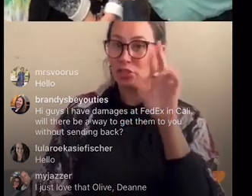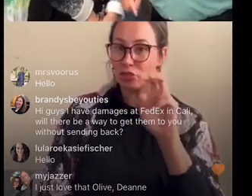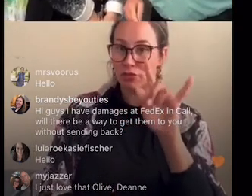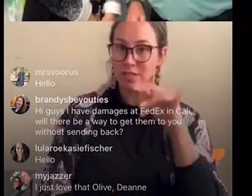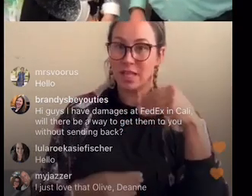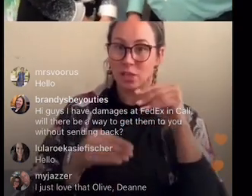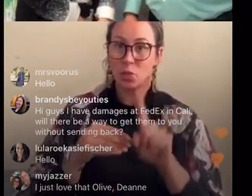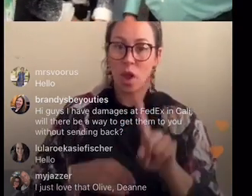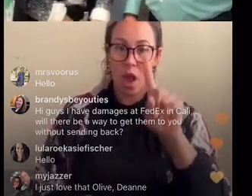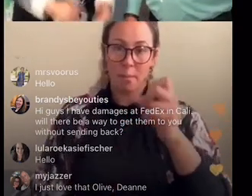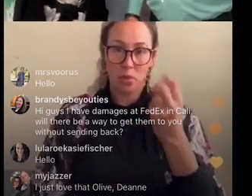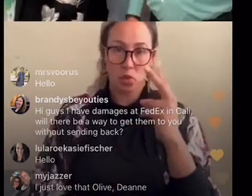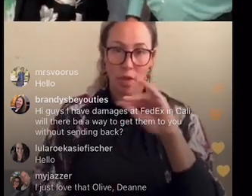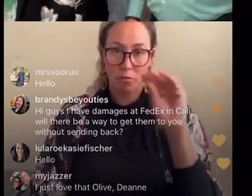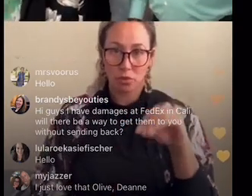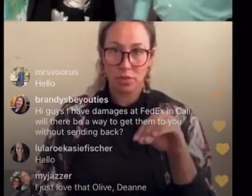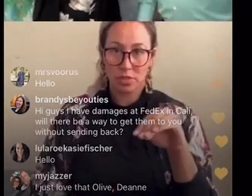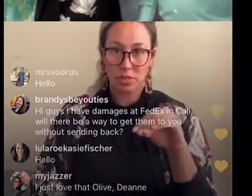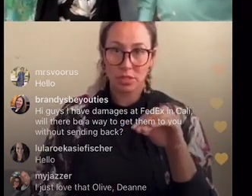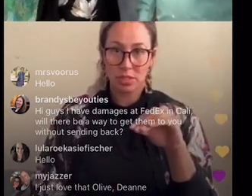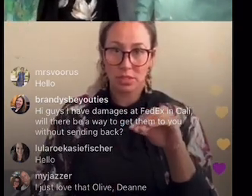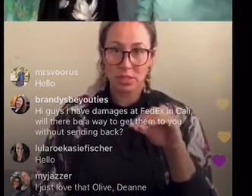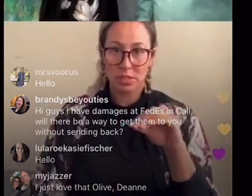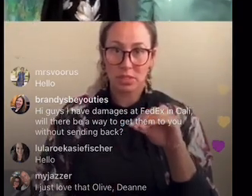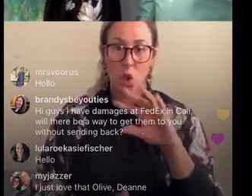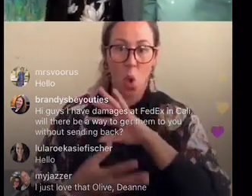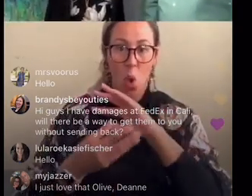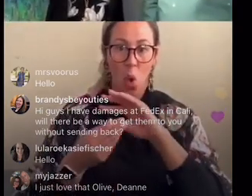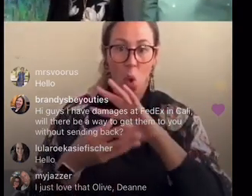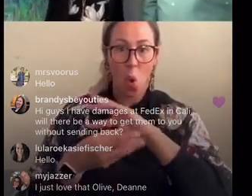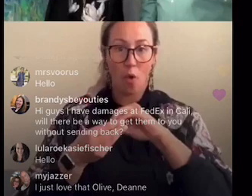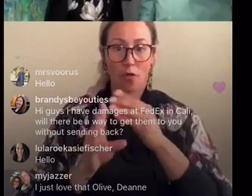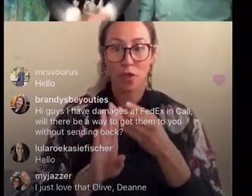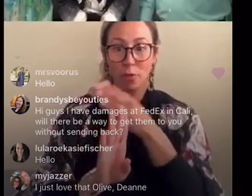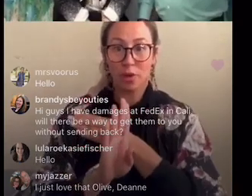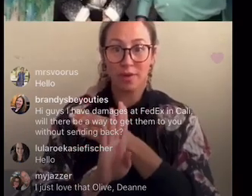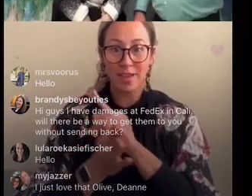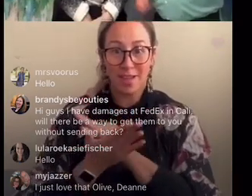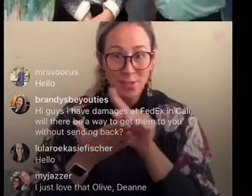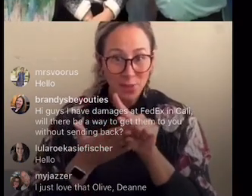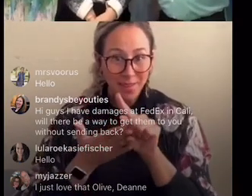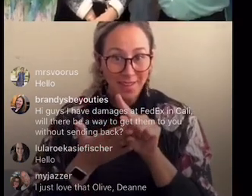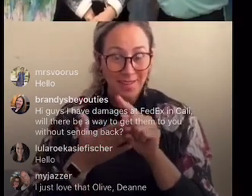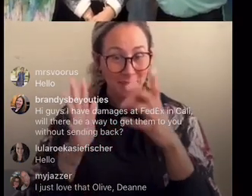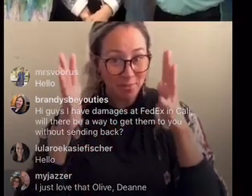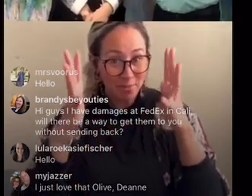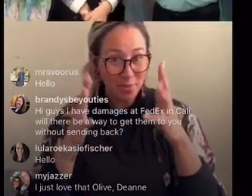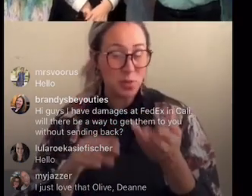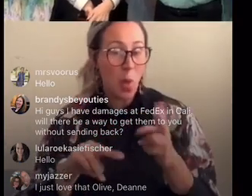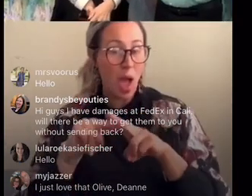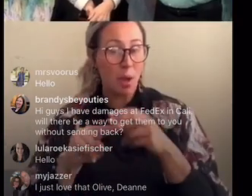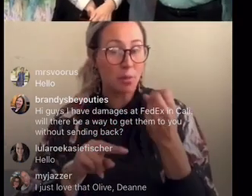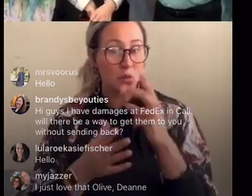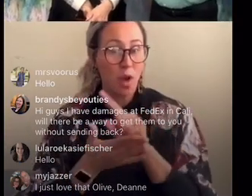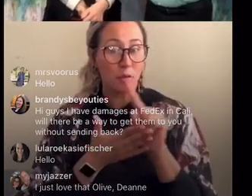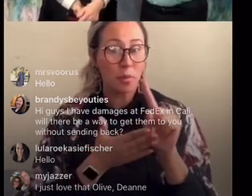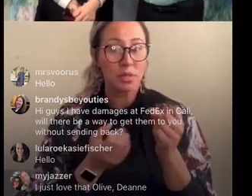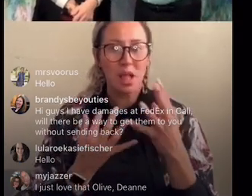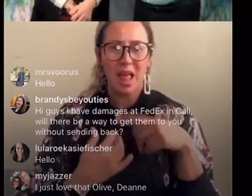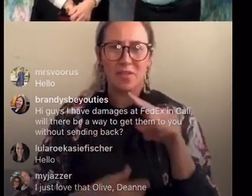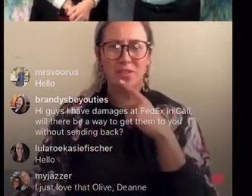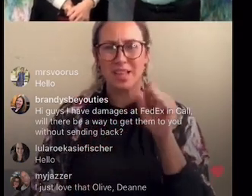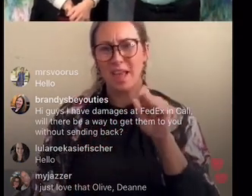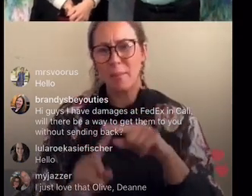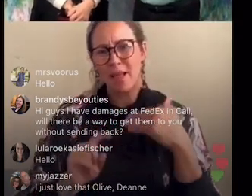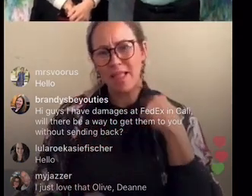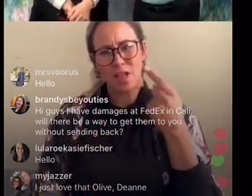up 12% over the previous week. Guys, that was so good. So it was up 12%. Now, a lot of you are going, yeah, but last